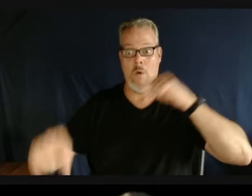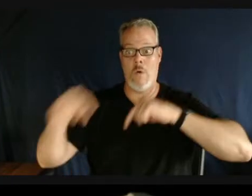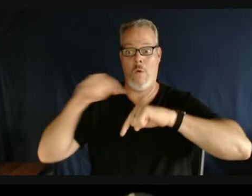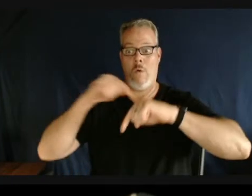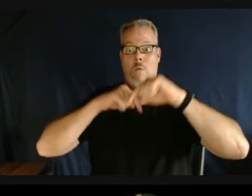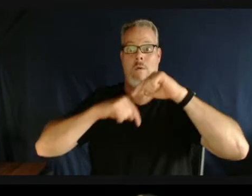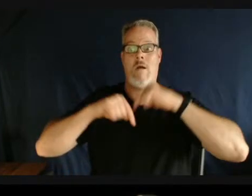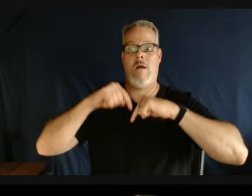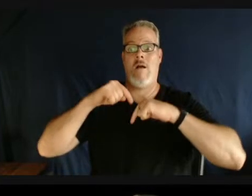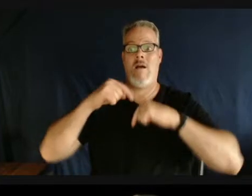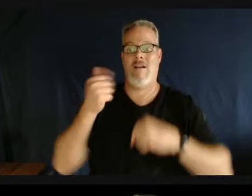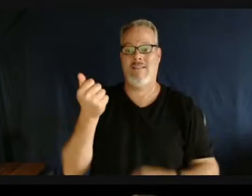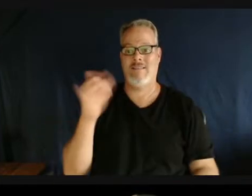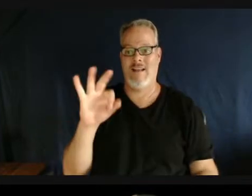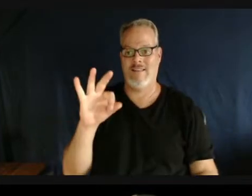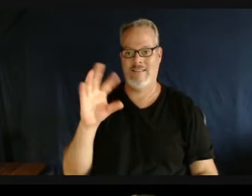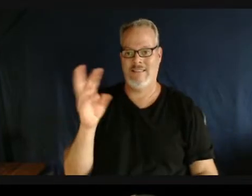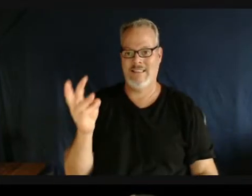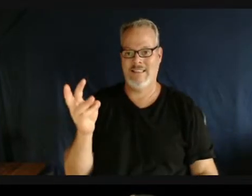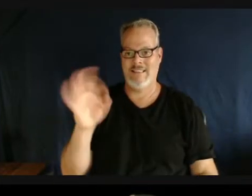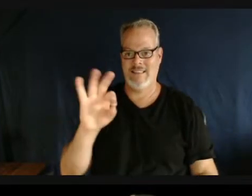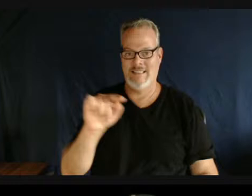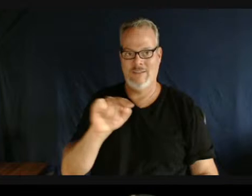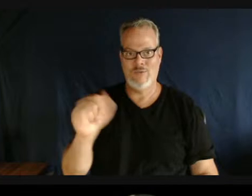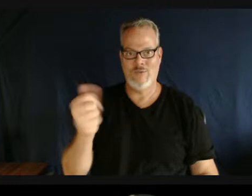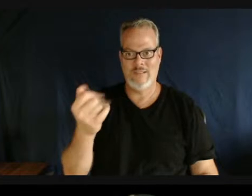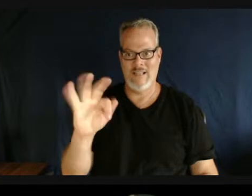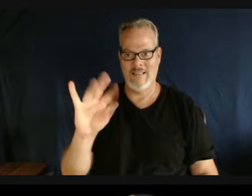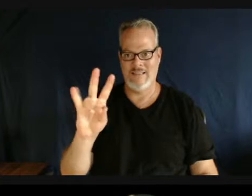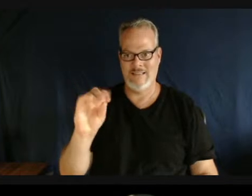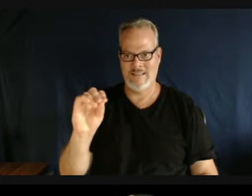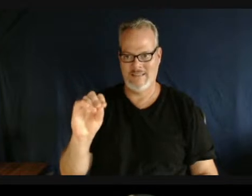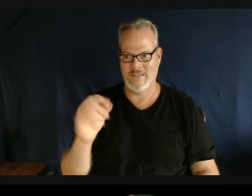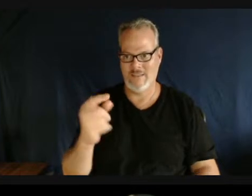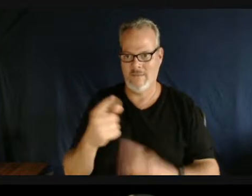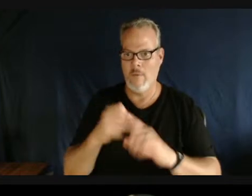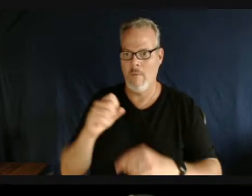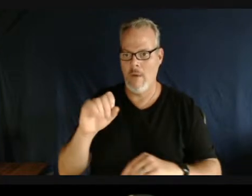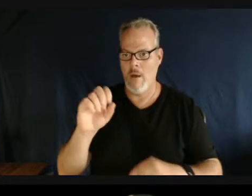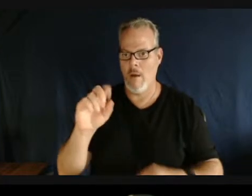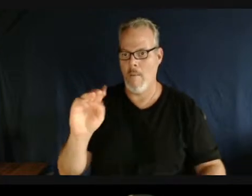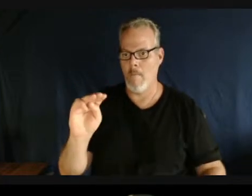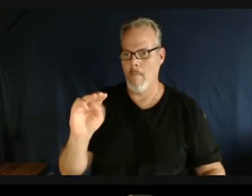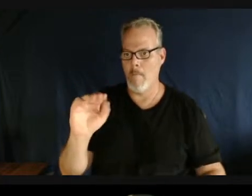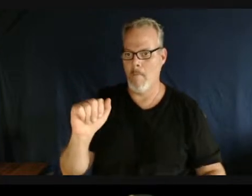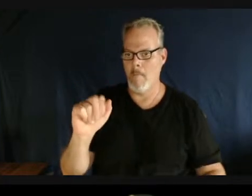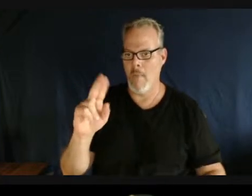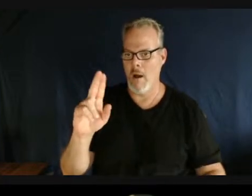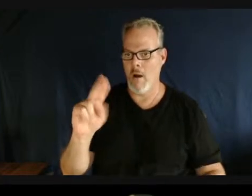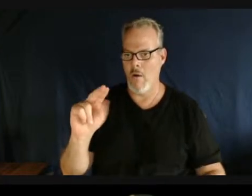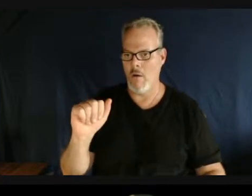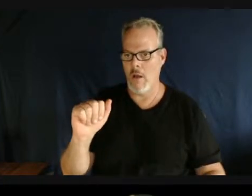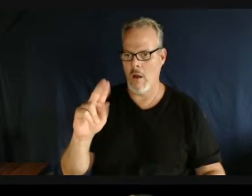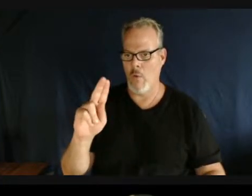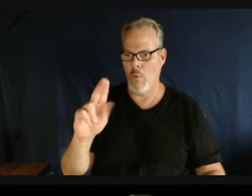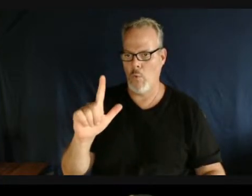era of time of episodic eruptions, Mauna'ulu from 69 to 1970. And there you can see